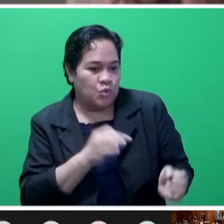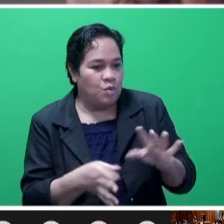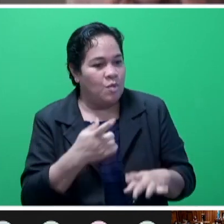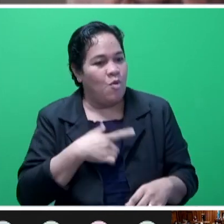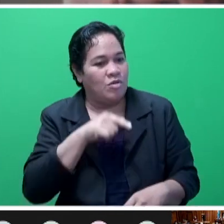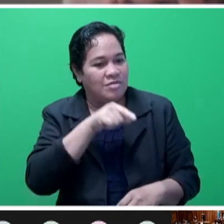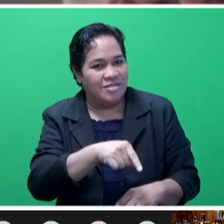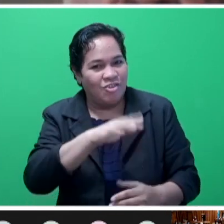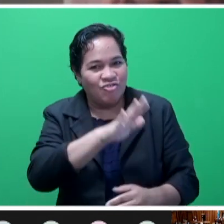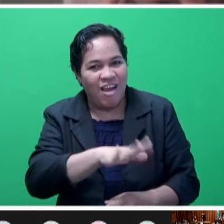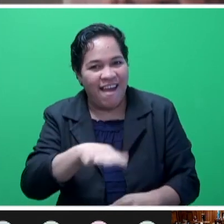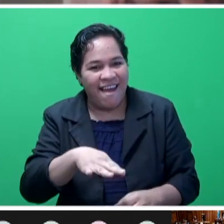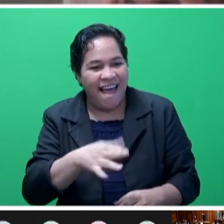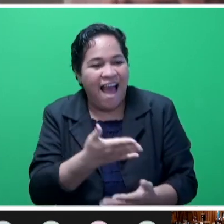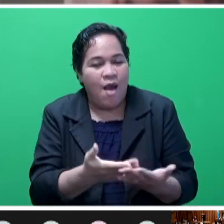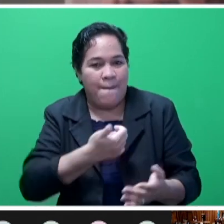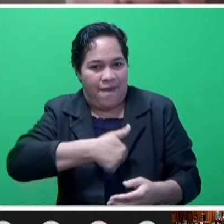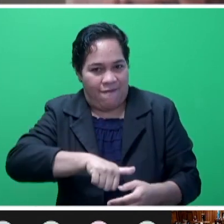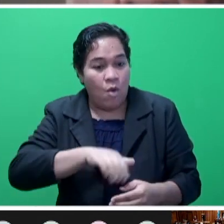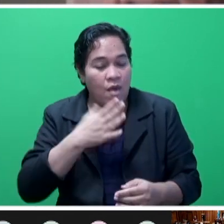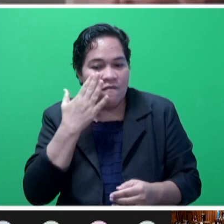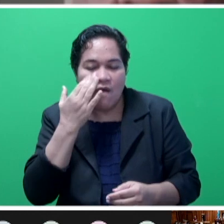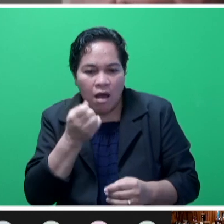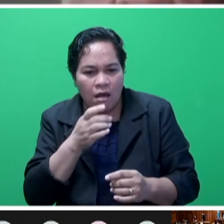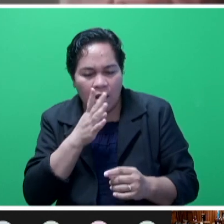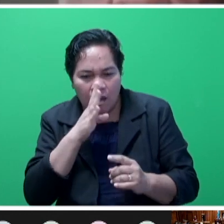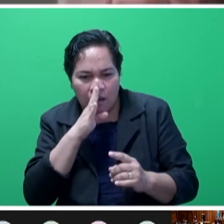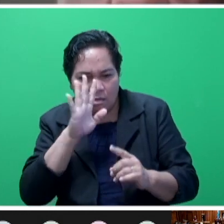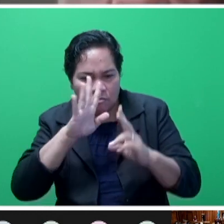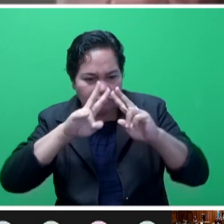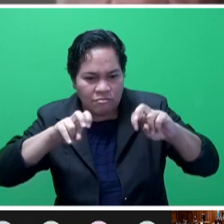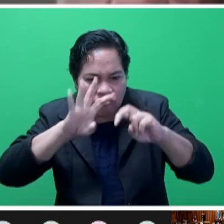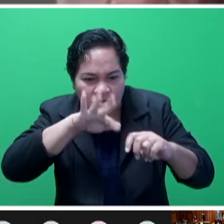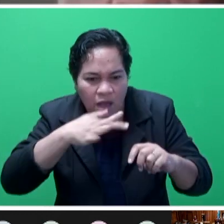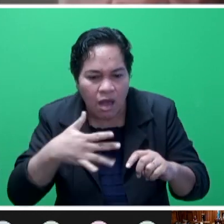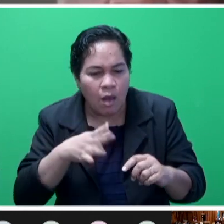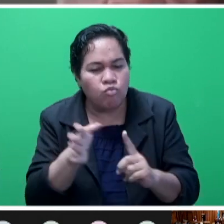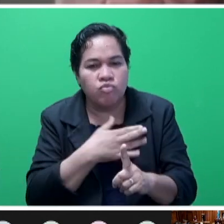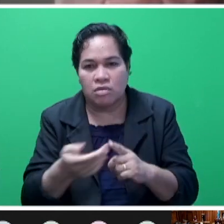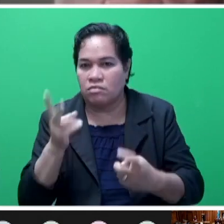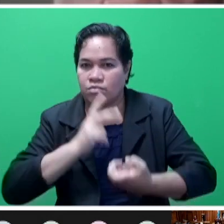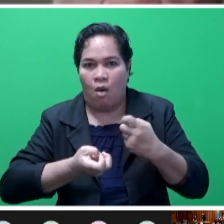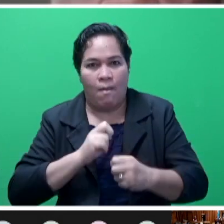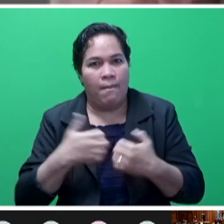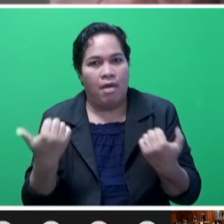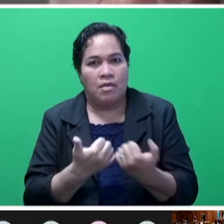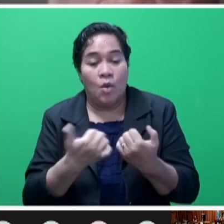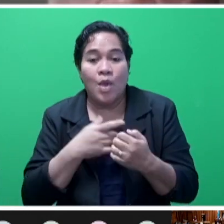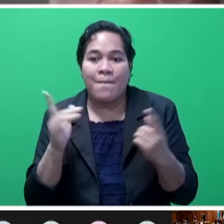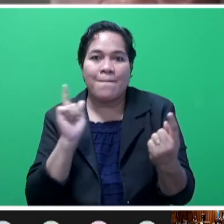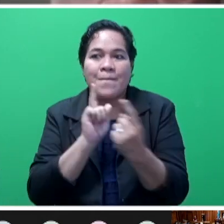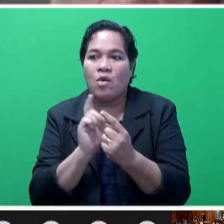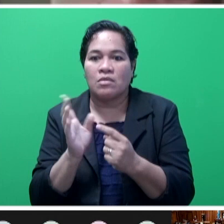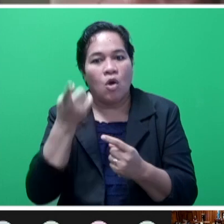and outside school. We have found bullying to be a major problem in our government schools, and recently we met up with all the heads of